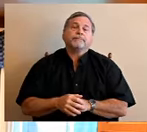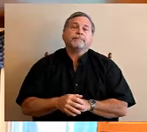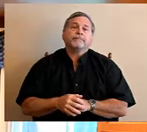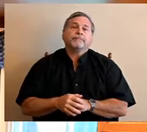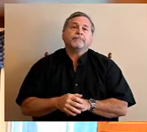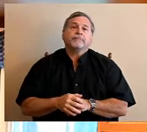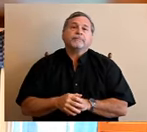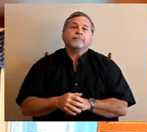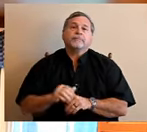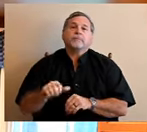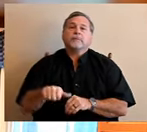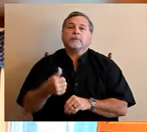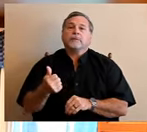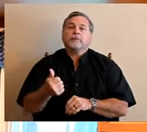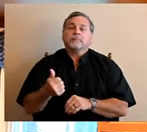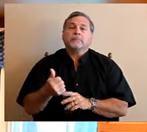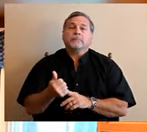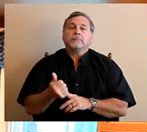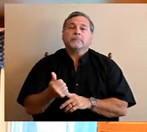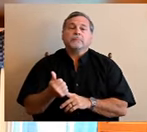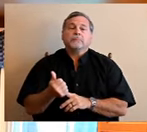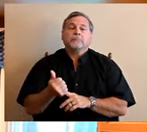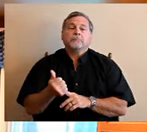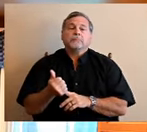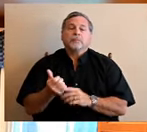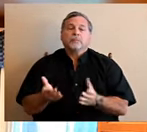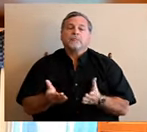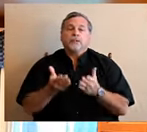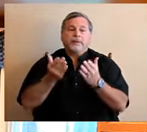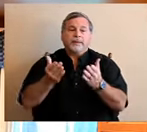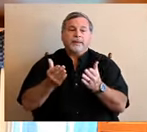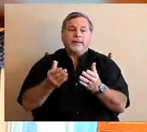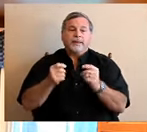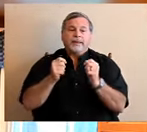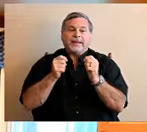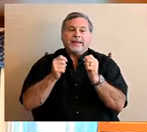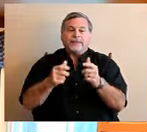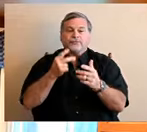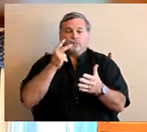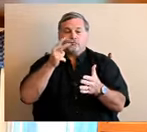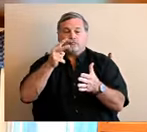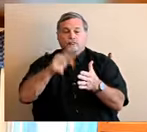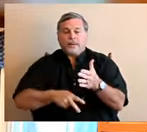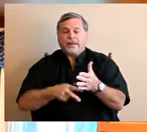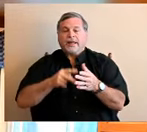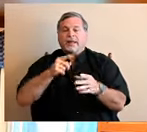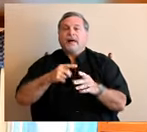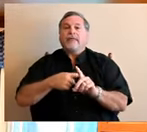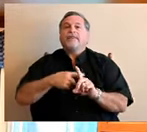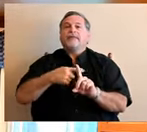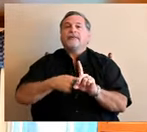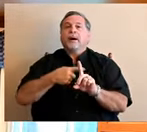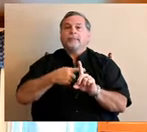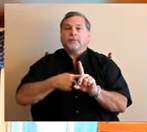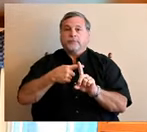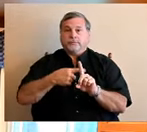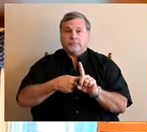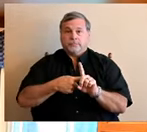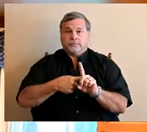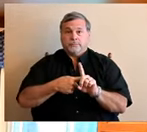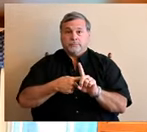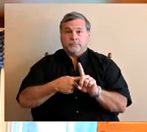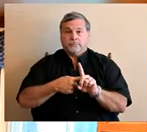tool I recommend, instant read thermometers. Now with an instant read, you turn it on, it has Celsius and